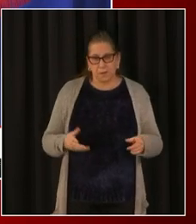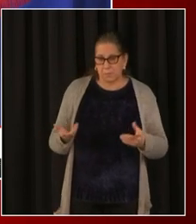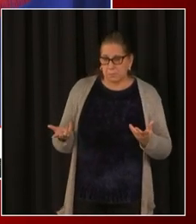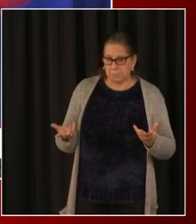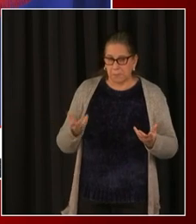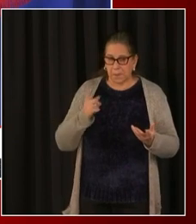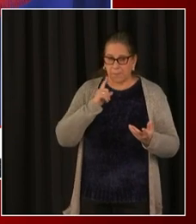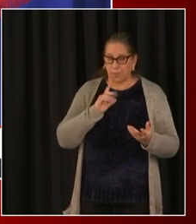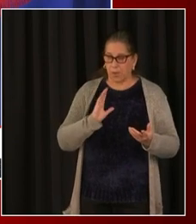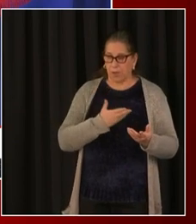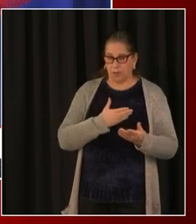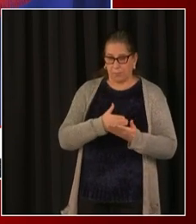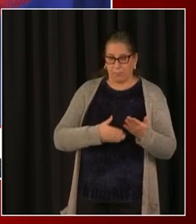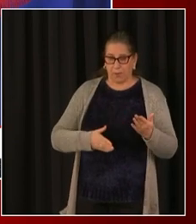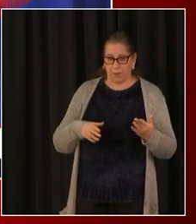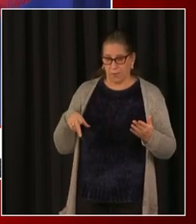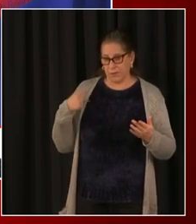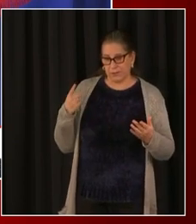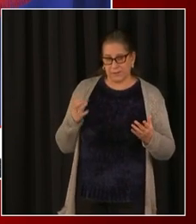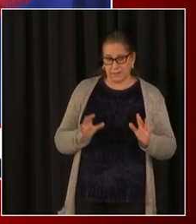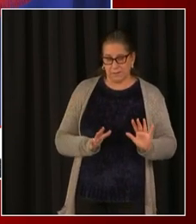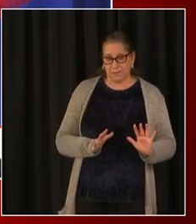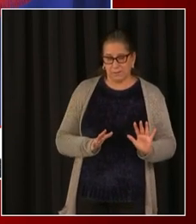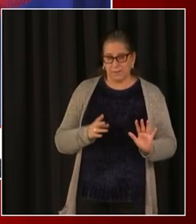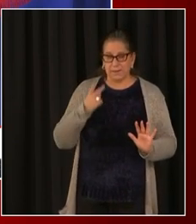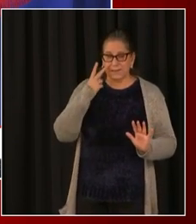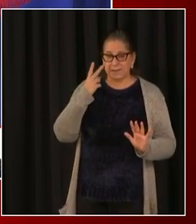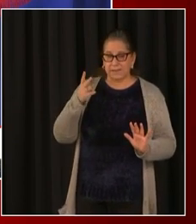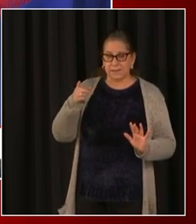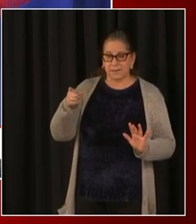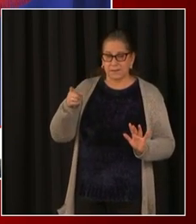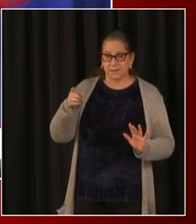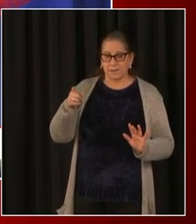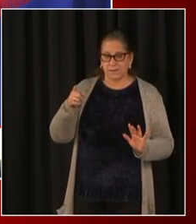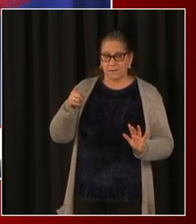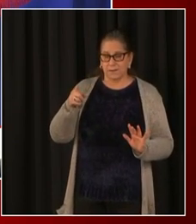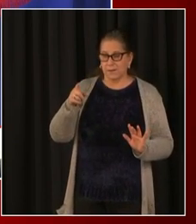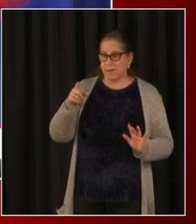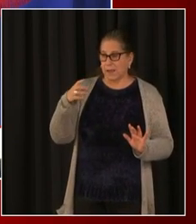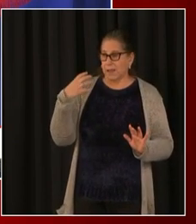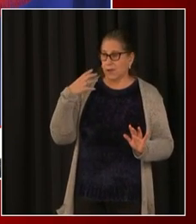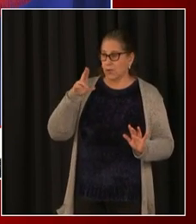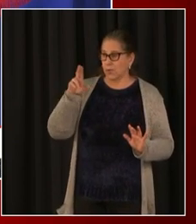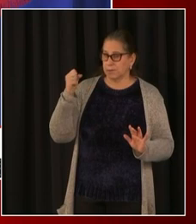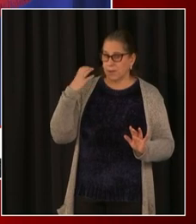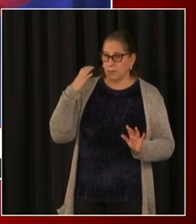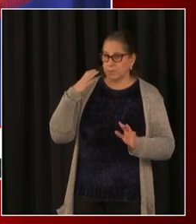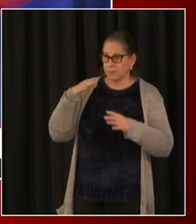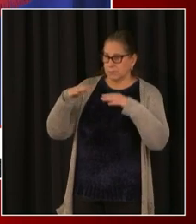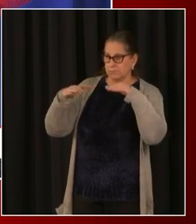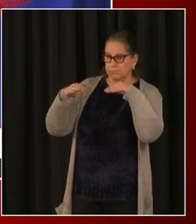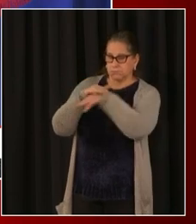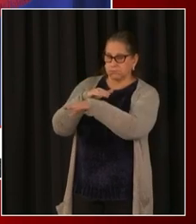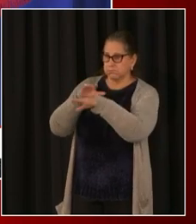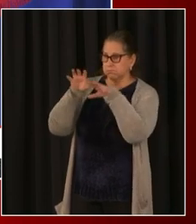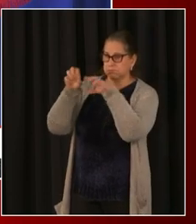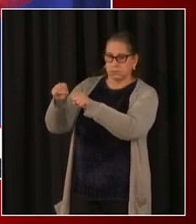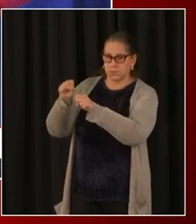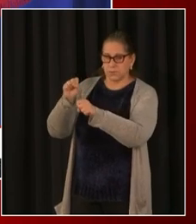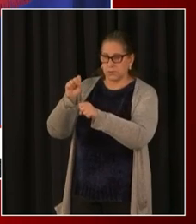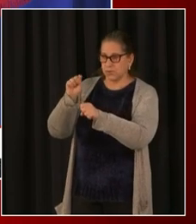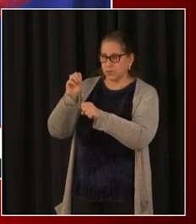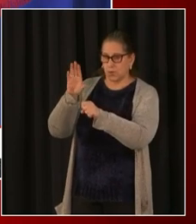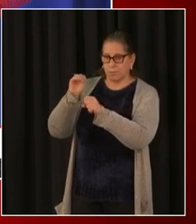saw the Capitol being stormed, and we thought all extraordinary help to the United States Capitol